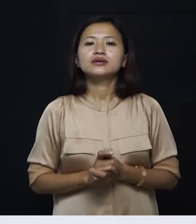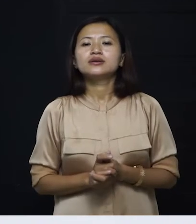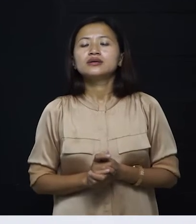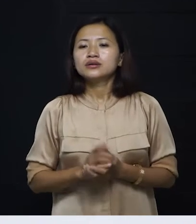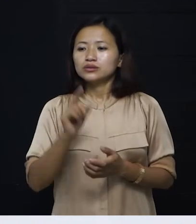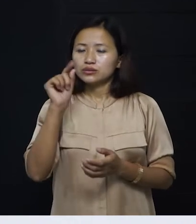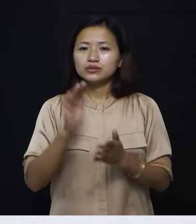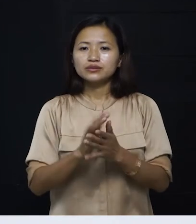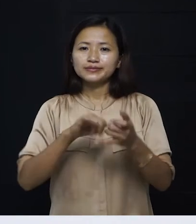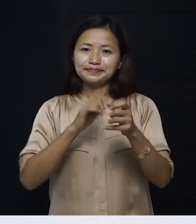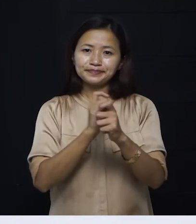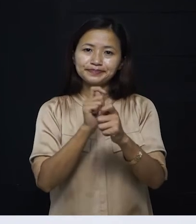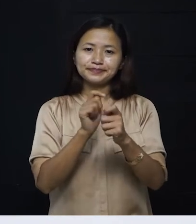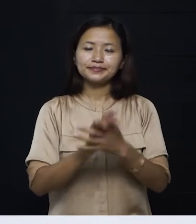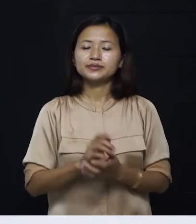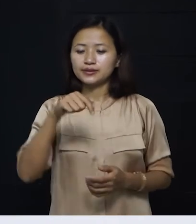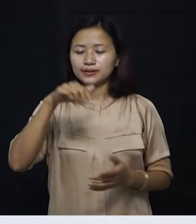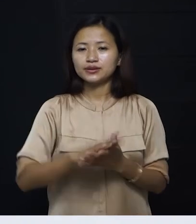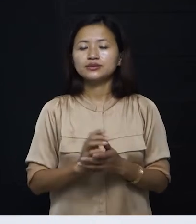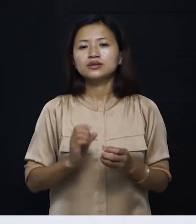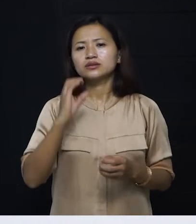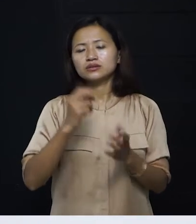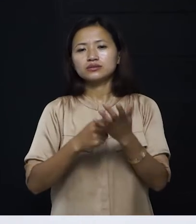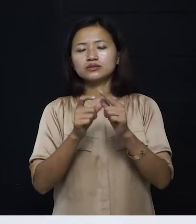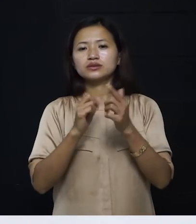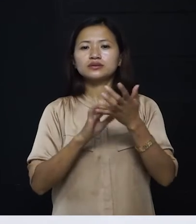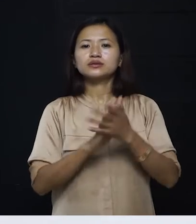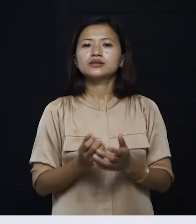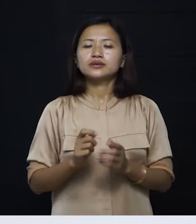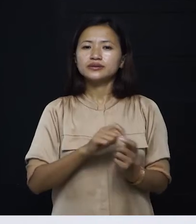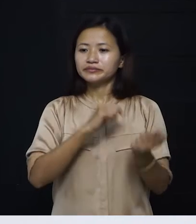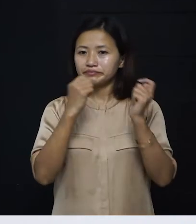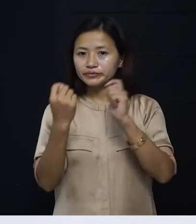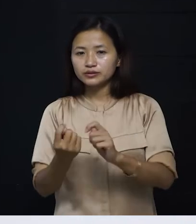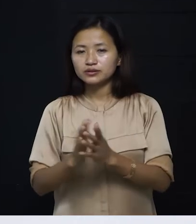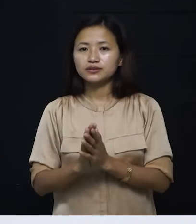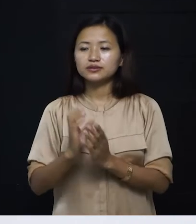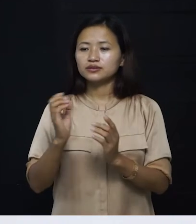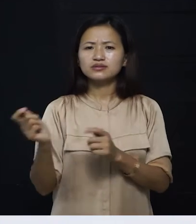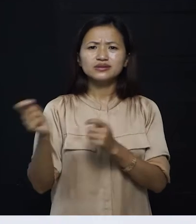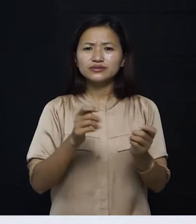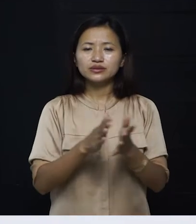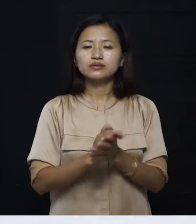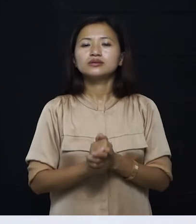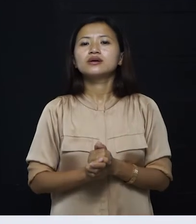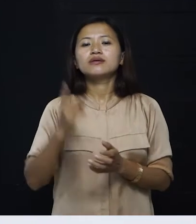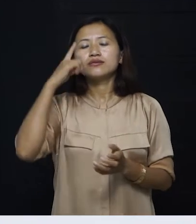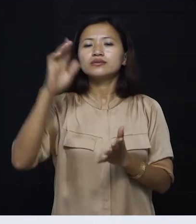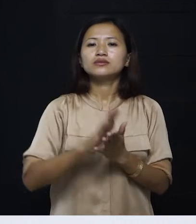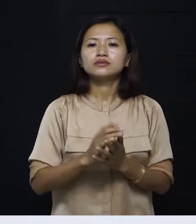can be to do with services. And here the condition is in return, okay? In return for